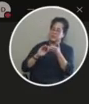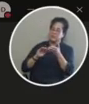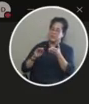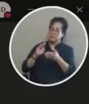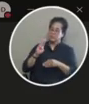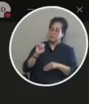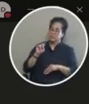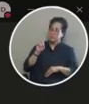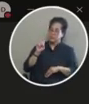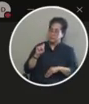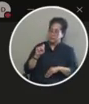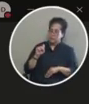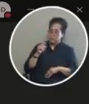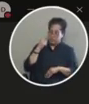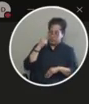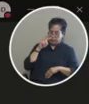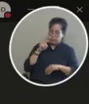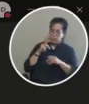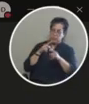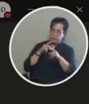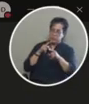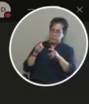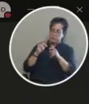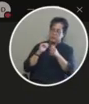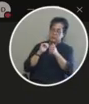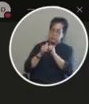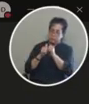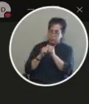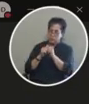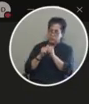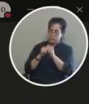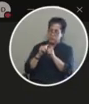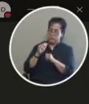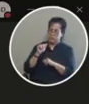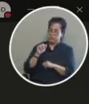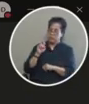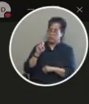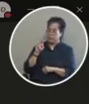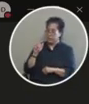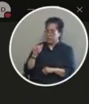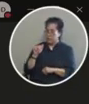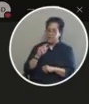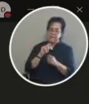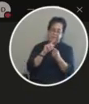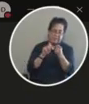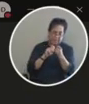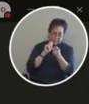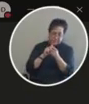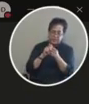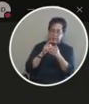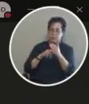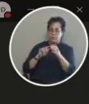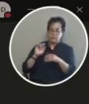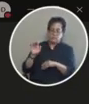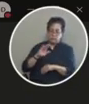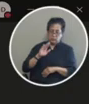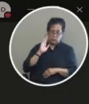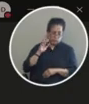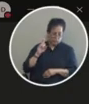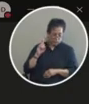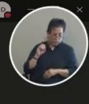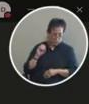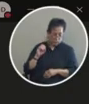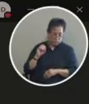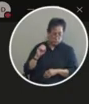bonds for a professional sports arena. Exactly what you are about to do,